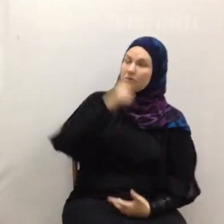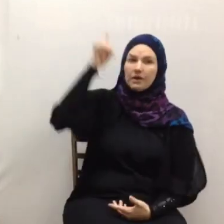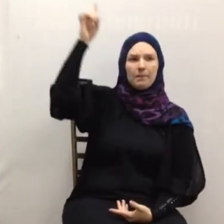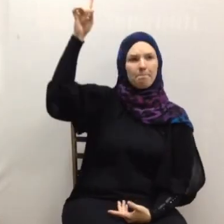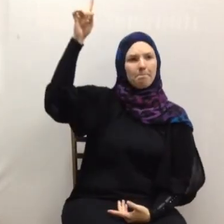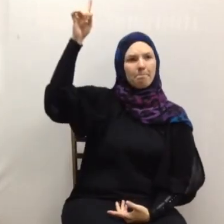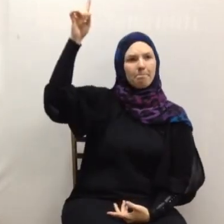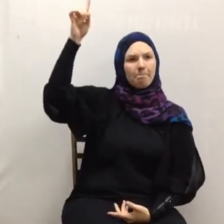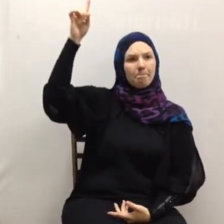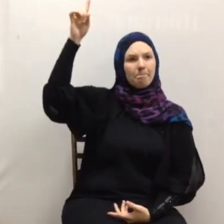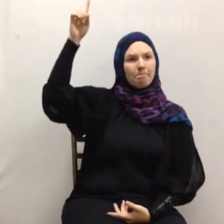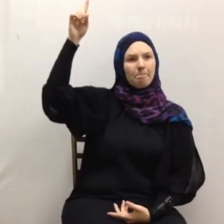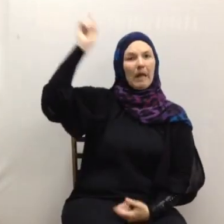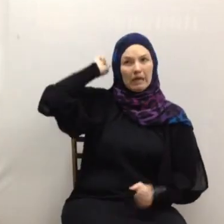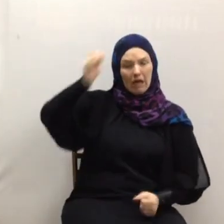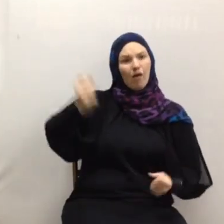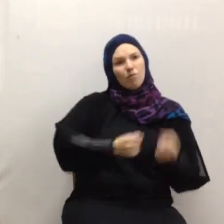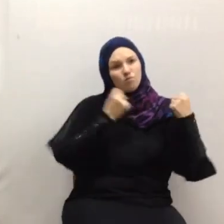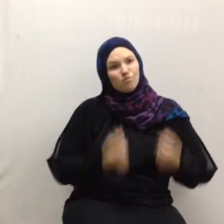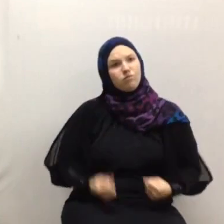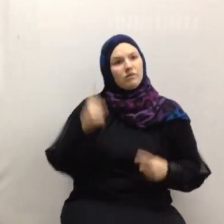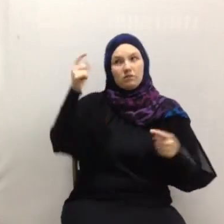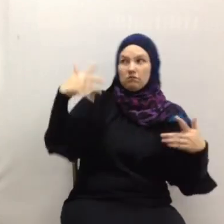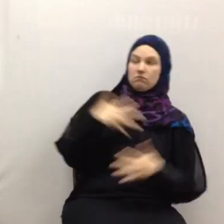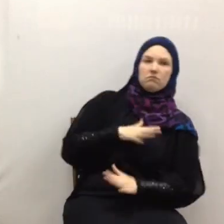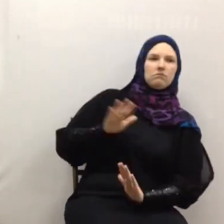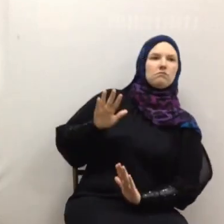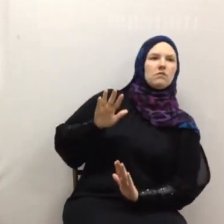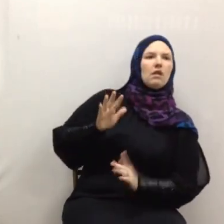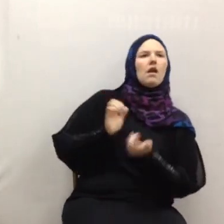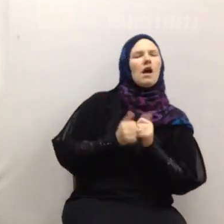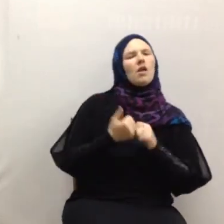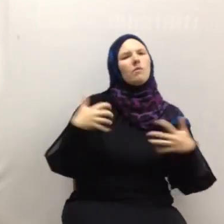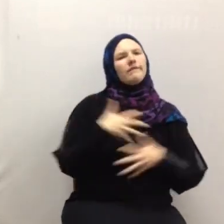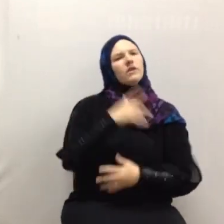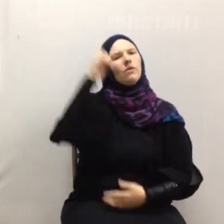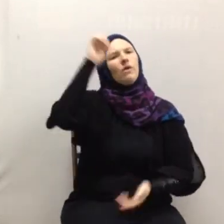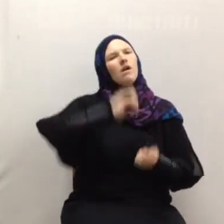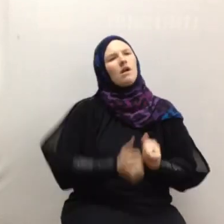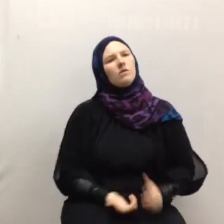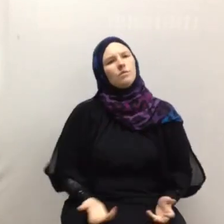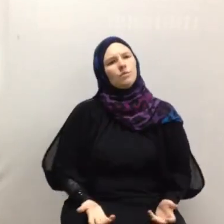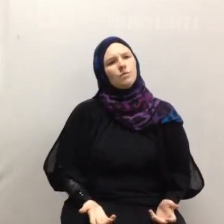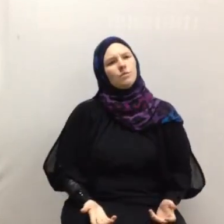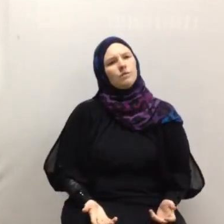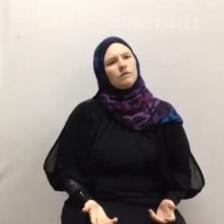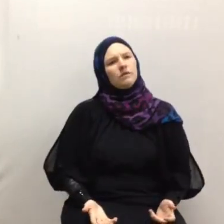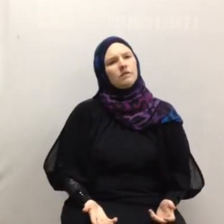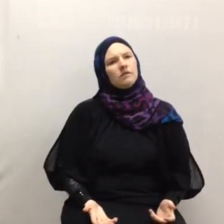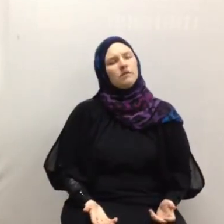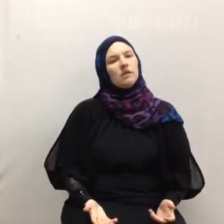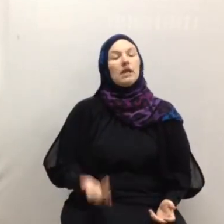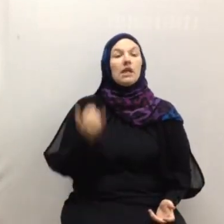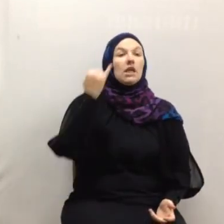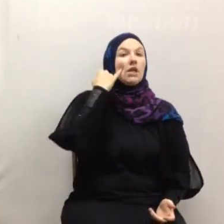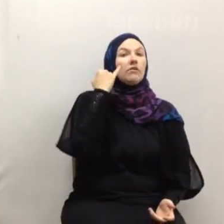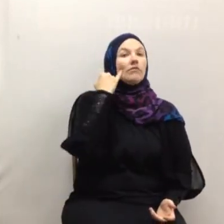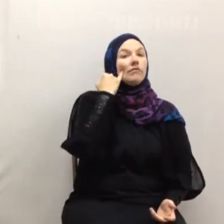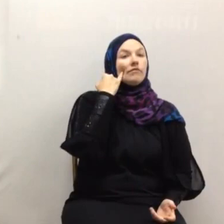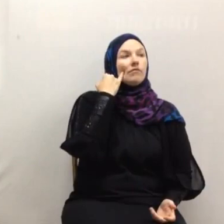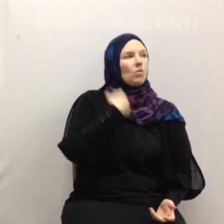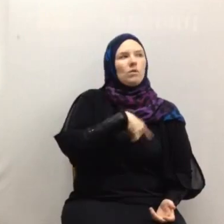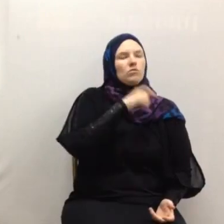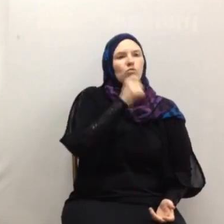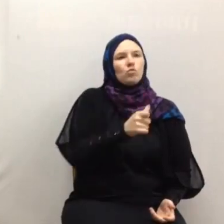feared. How do we fear Allah the way He ought to be feared if we do not read His